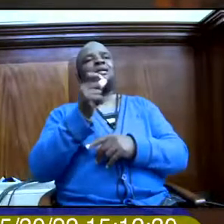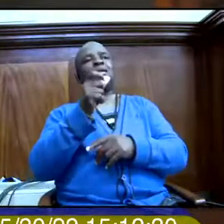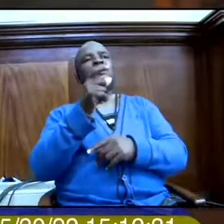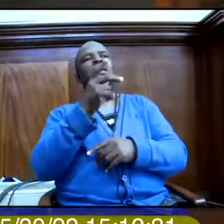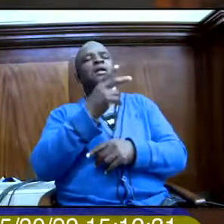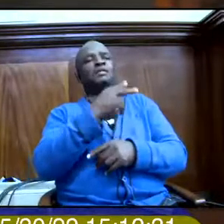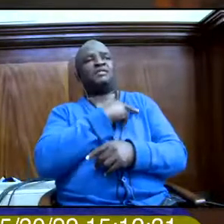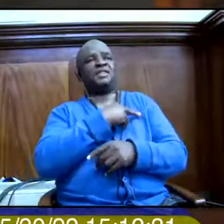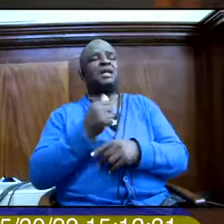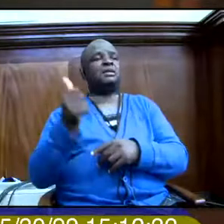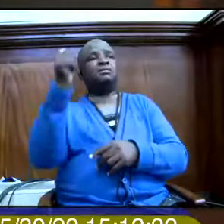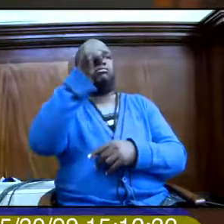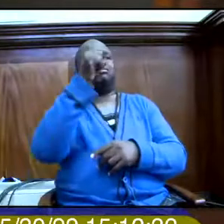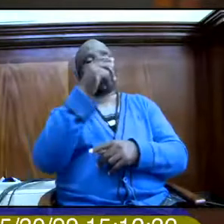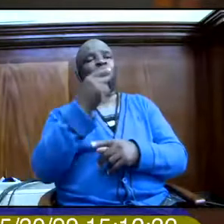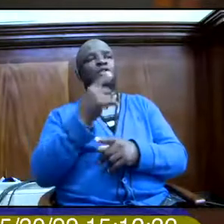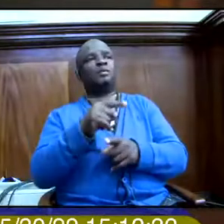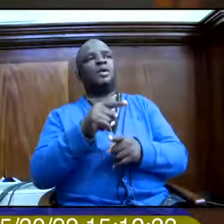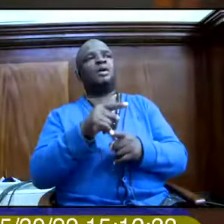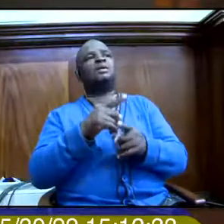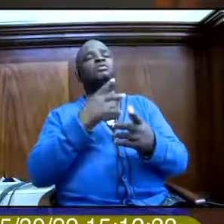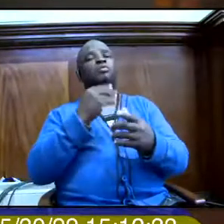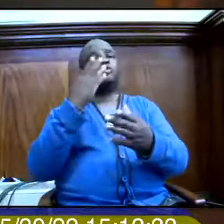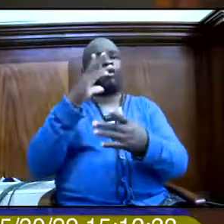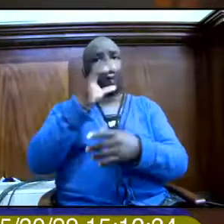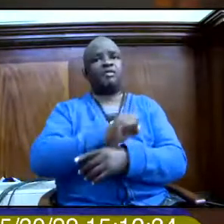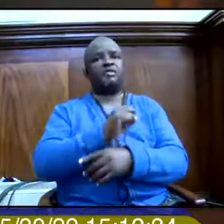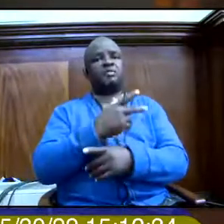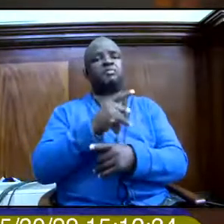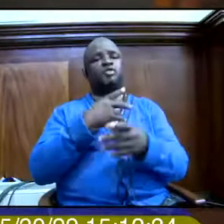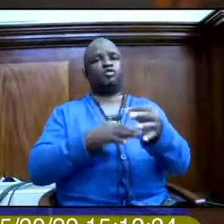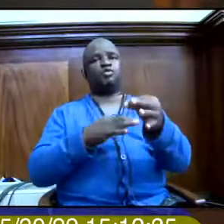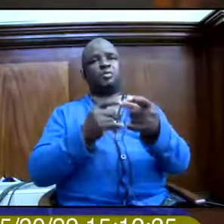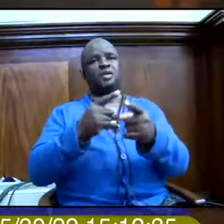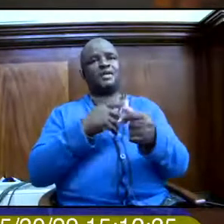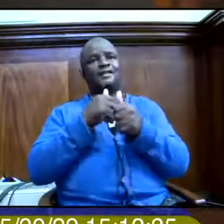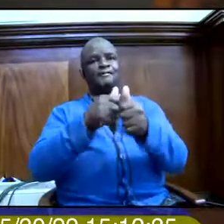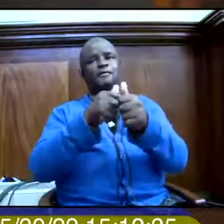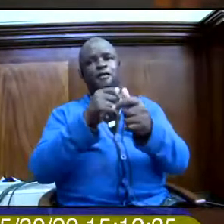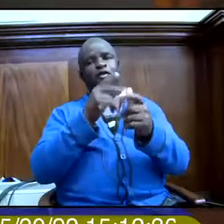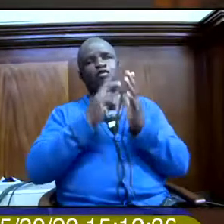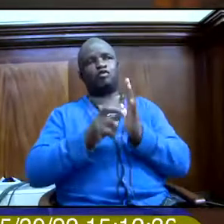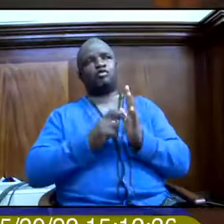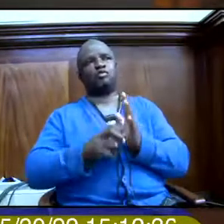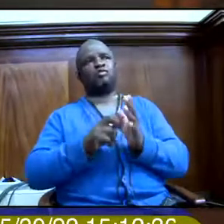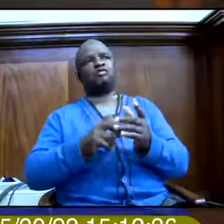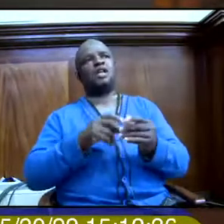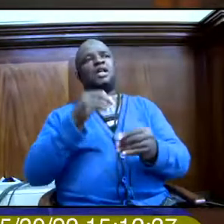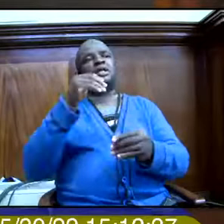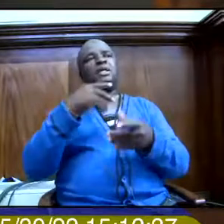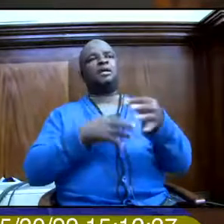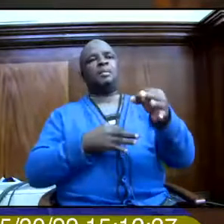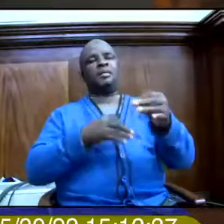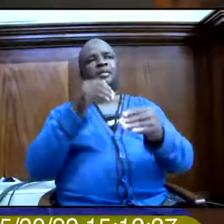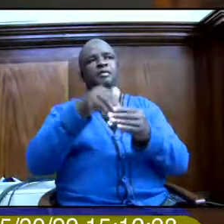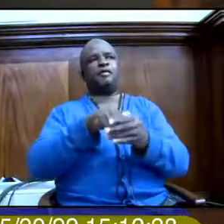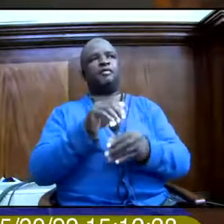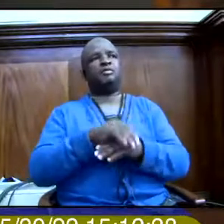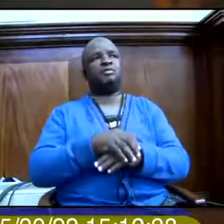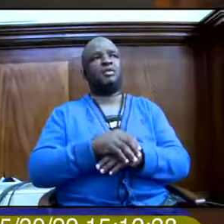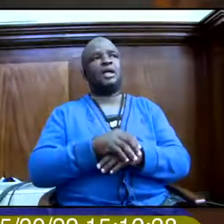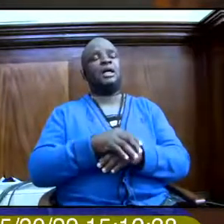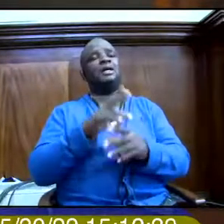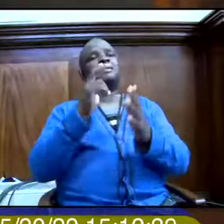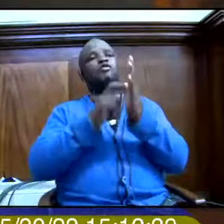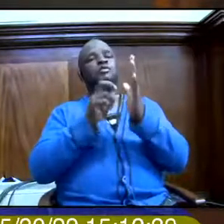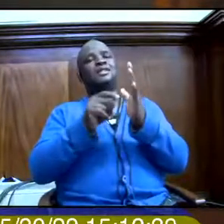strike justifying that the ballot was in accordance with a palleting guidelines this guidelines only save to